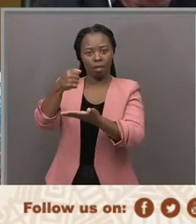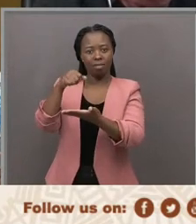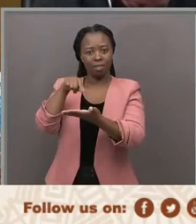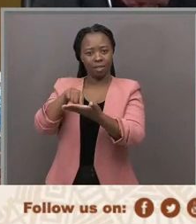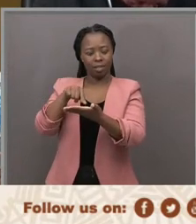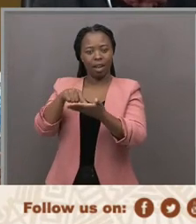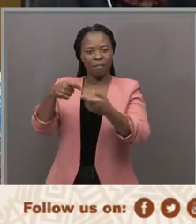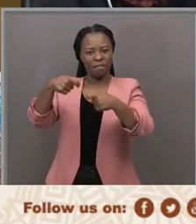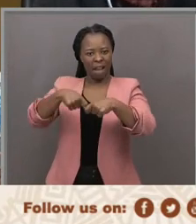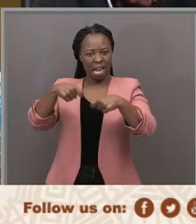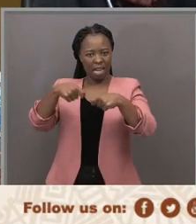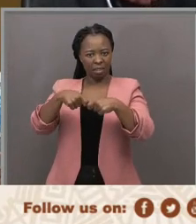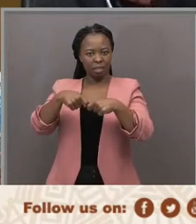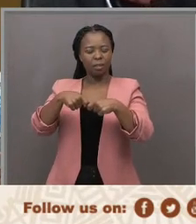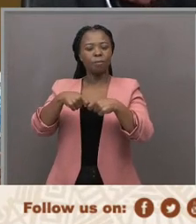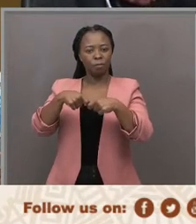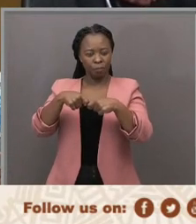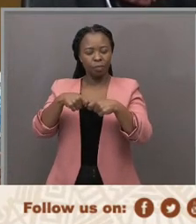has provided